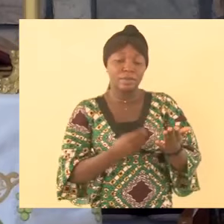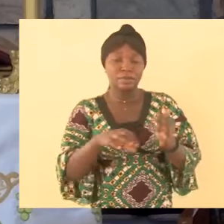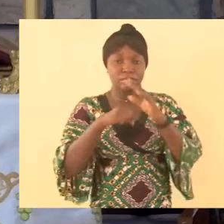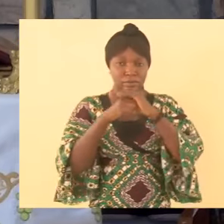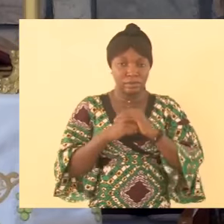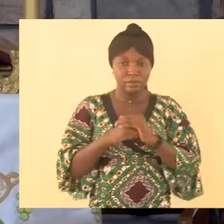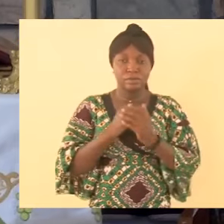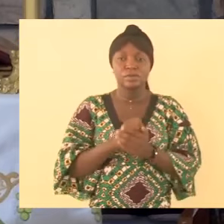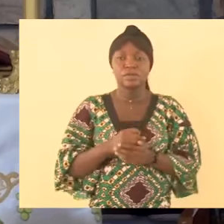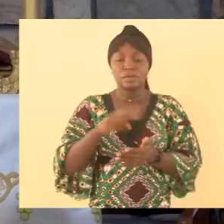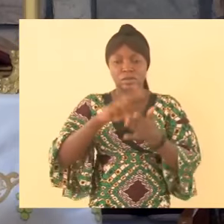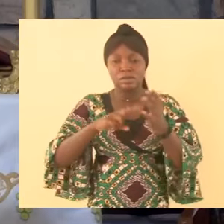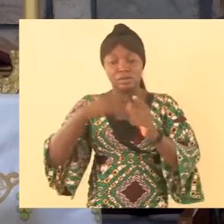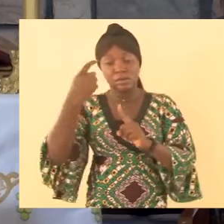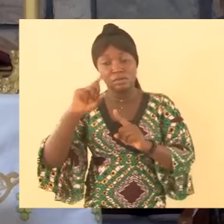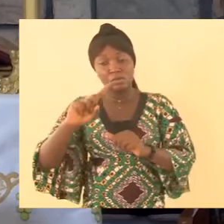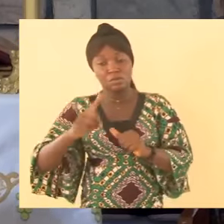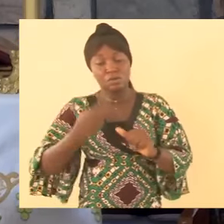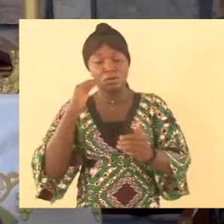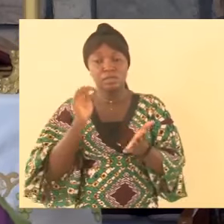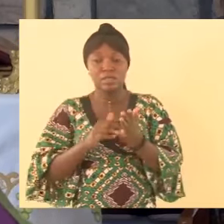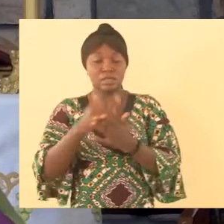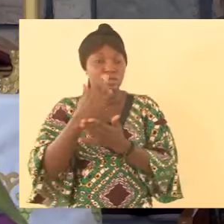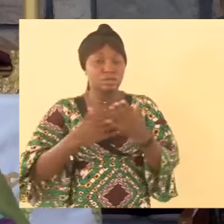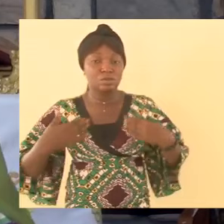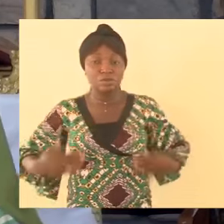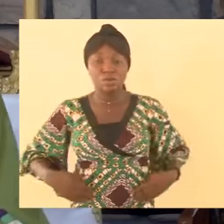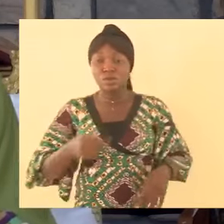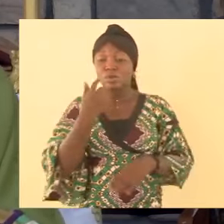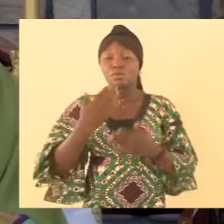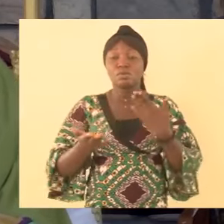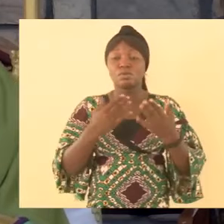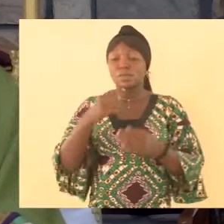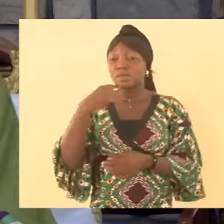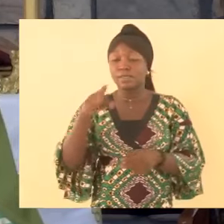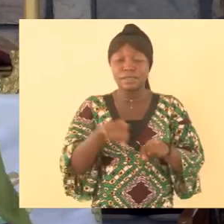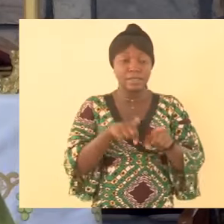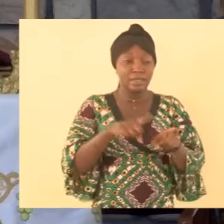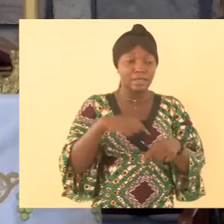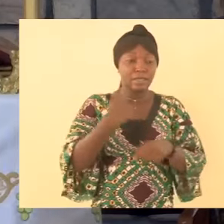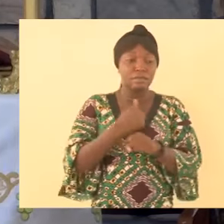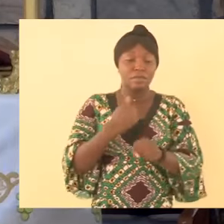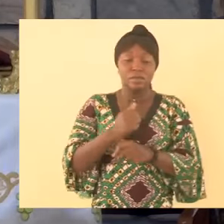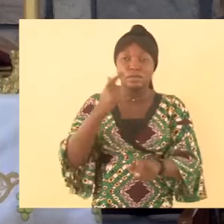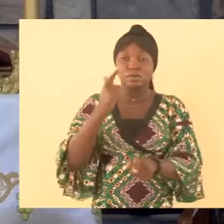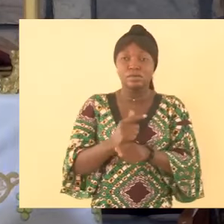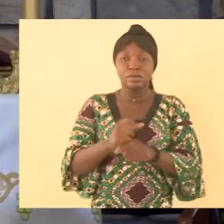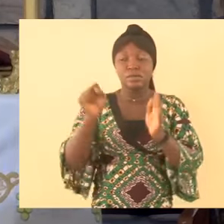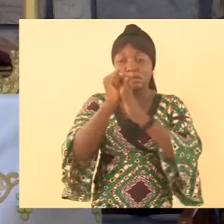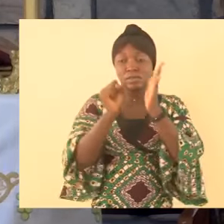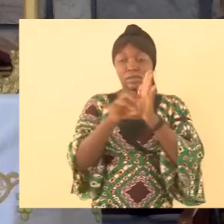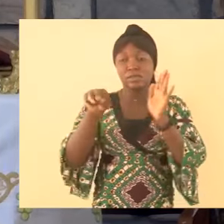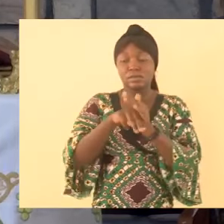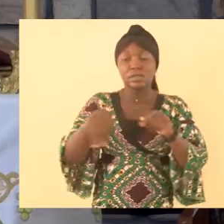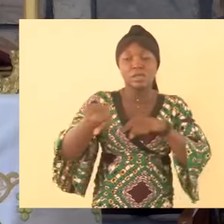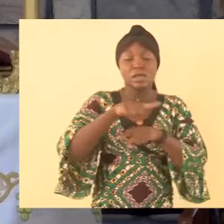devotion. And let me read once again somebody whom I said has made the most profound